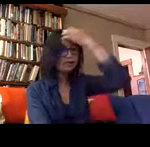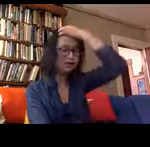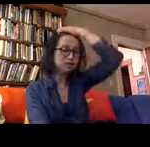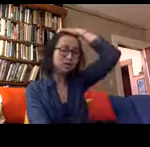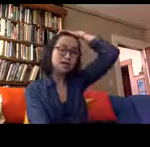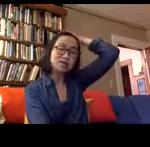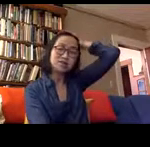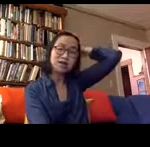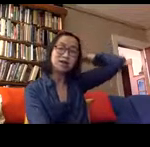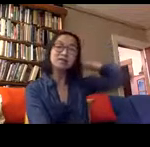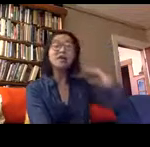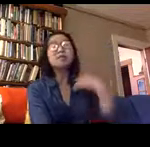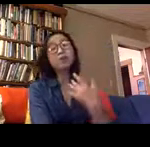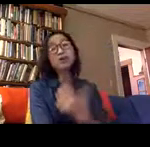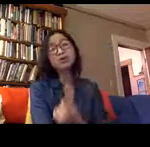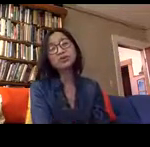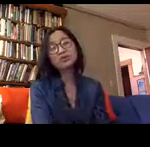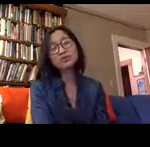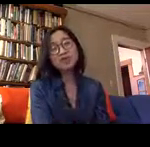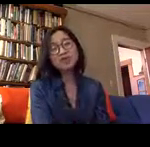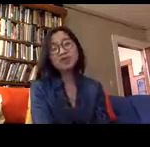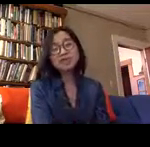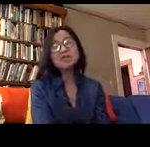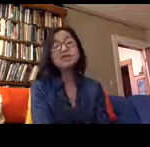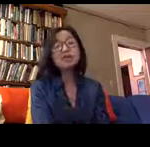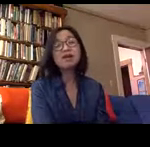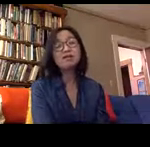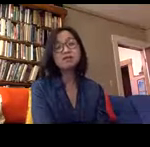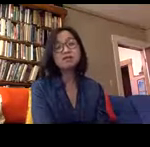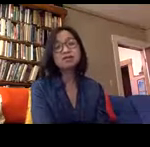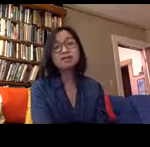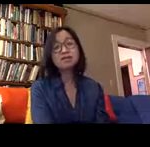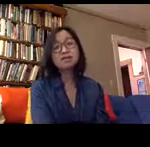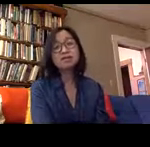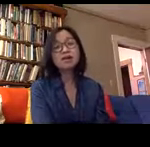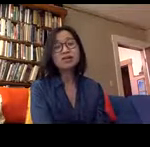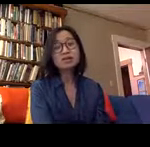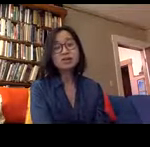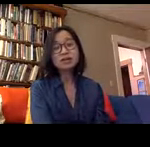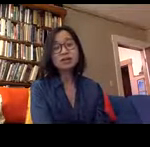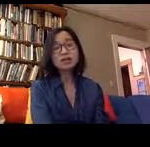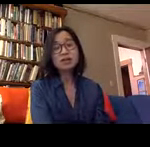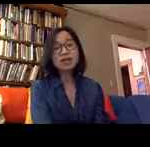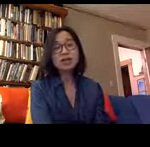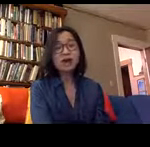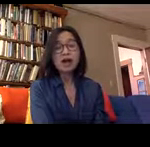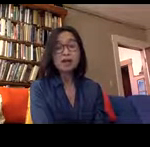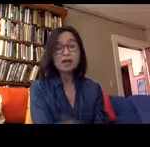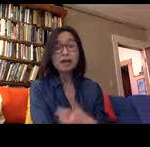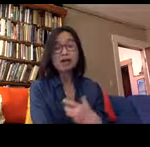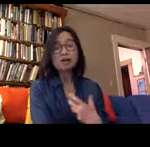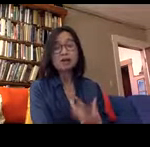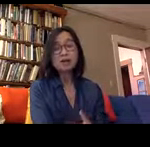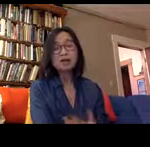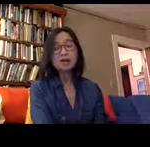event. So like Bill was sending loves. So on this day,